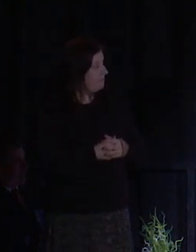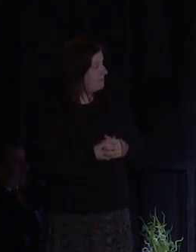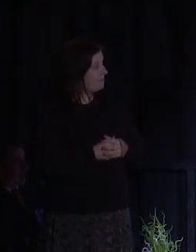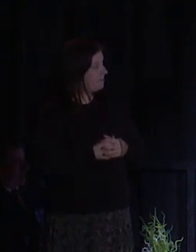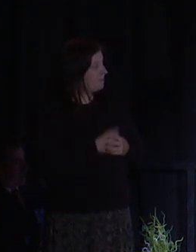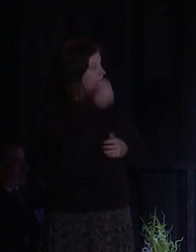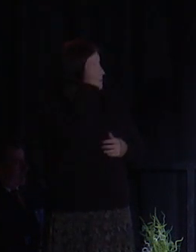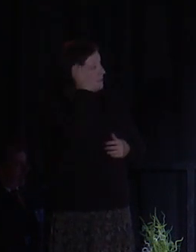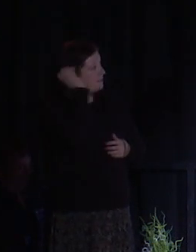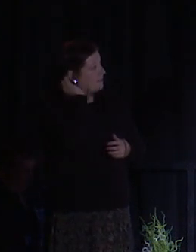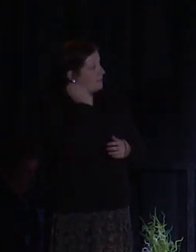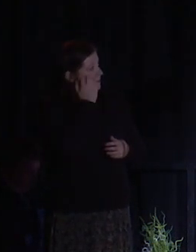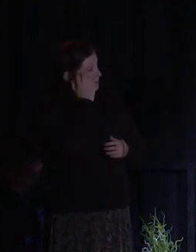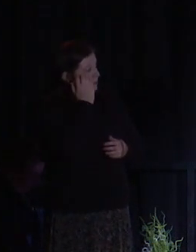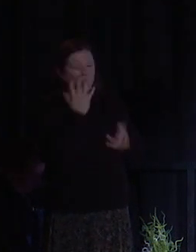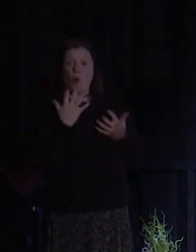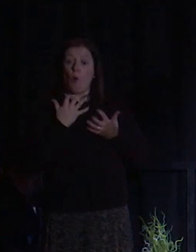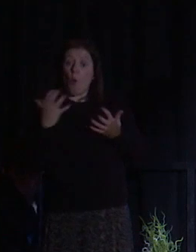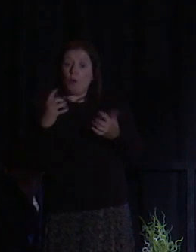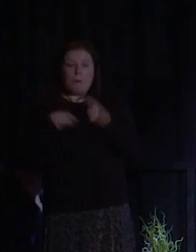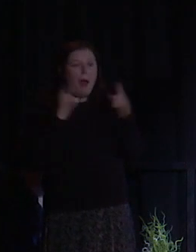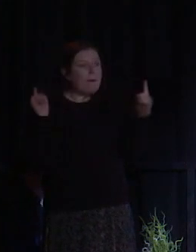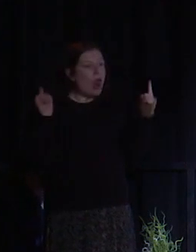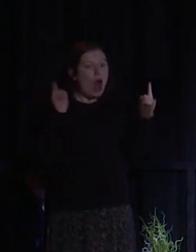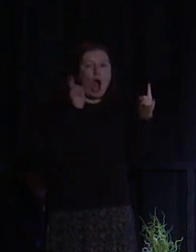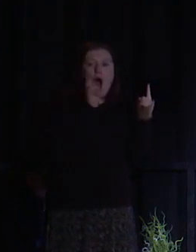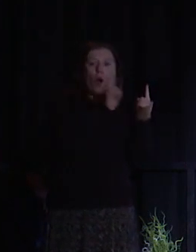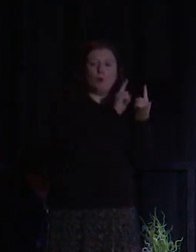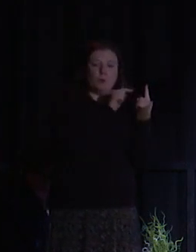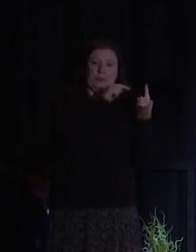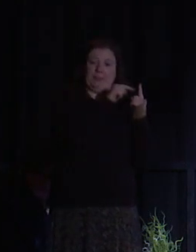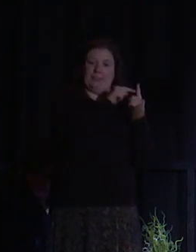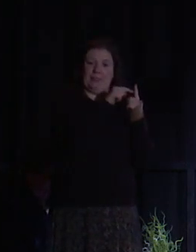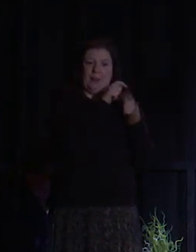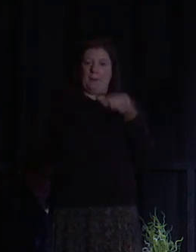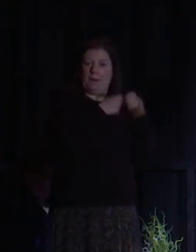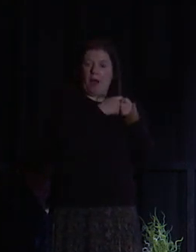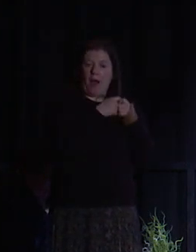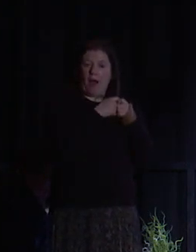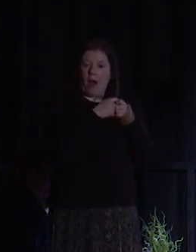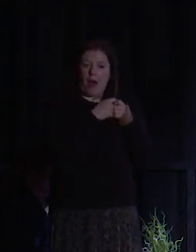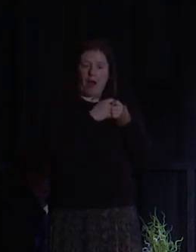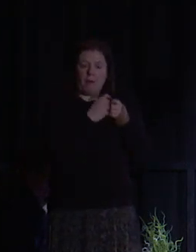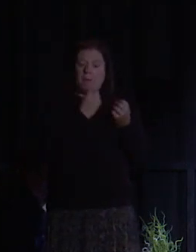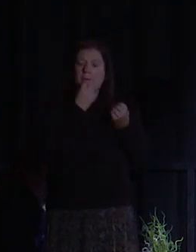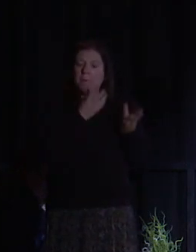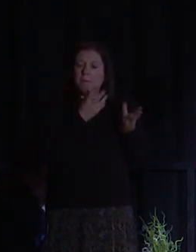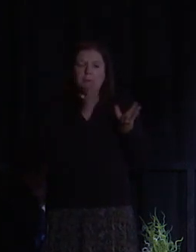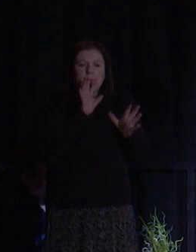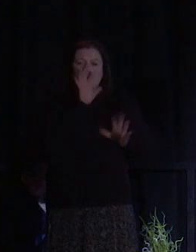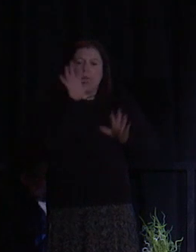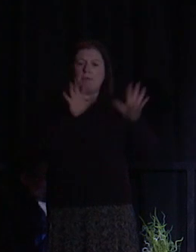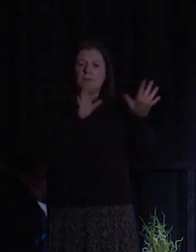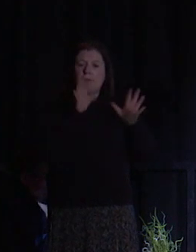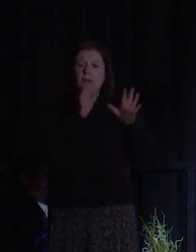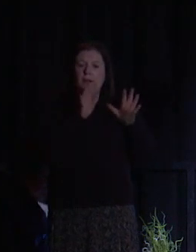When audience members get close to Howlers, almost at one-to-one, the Howlers can create quite intimate and touching moments with gestures such as